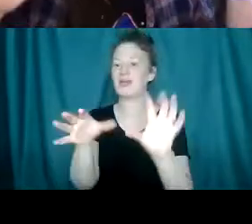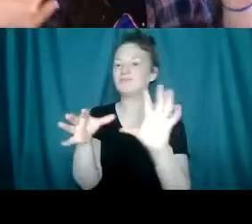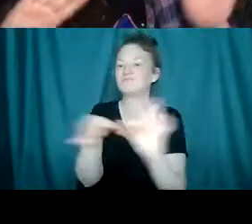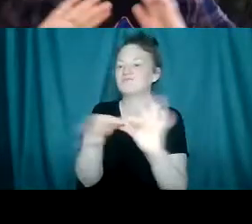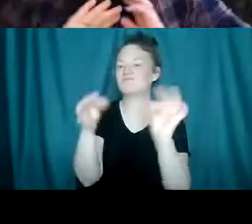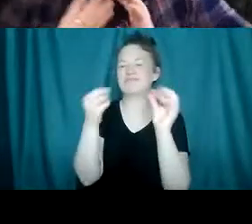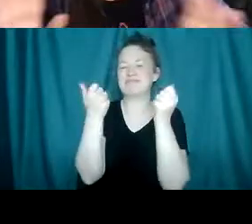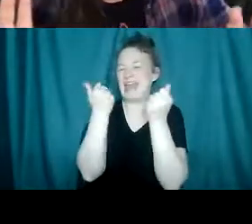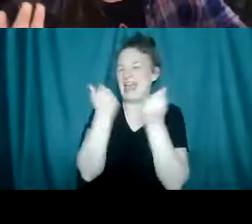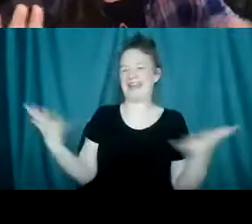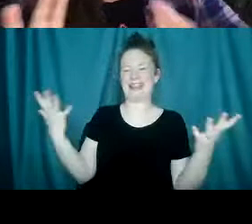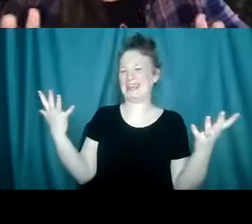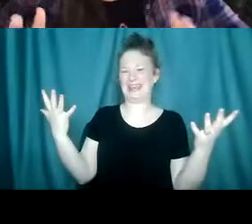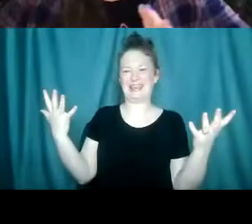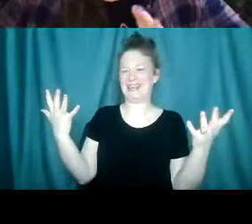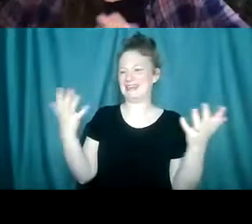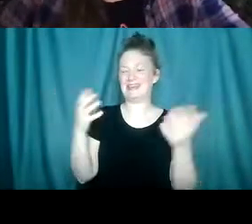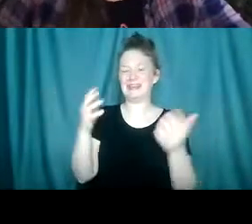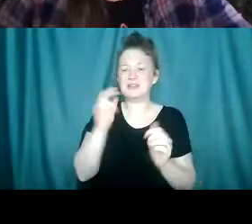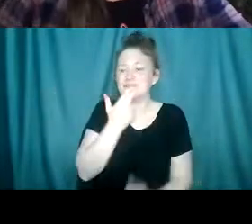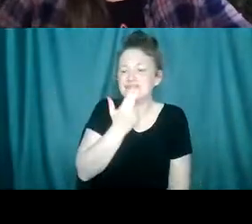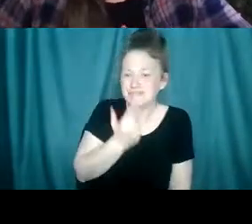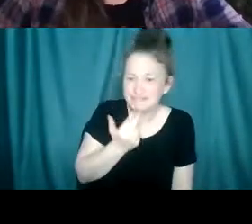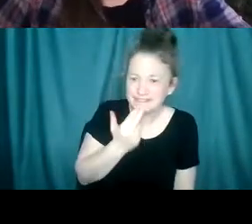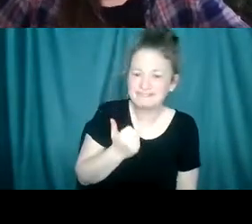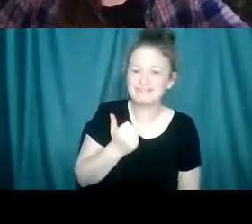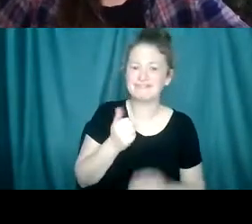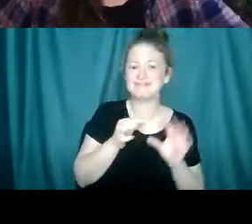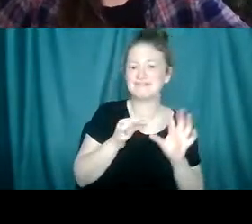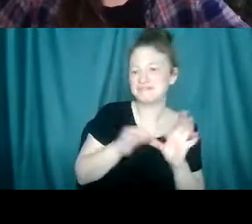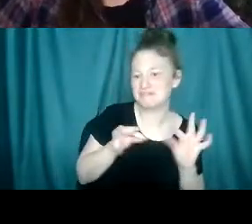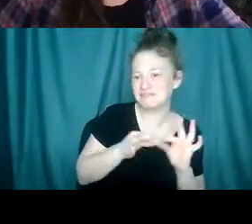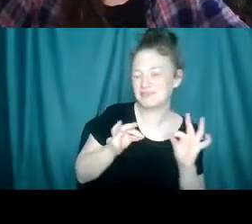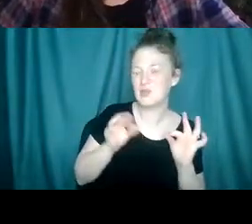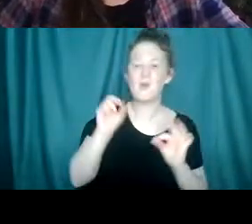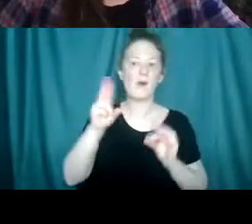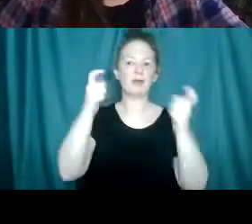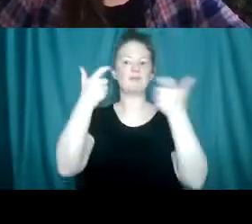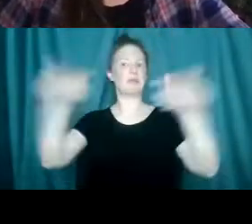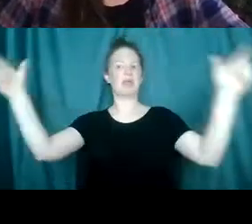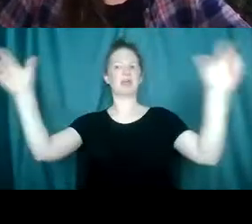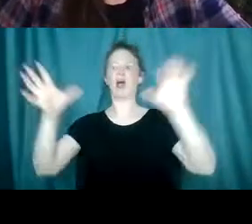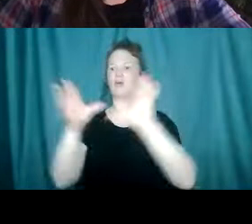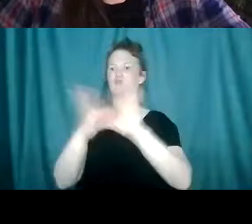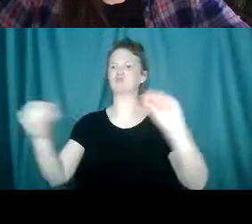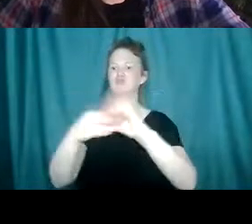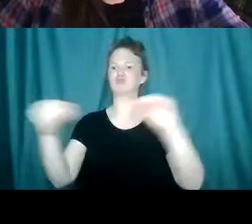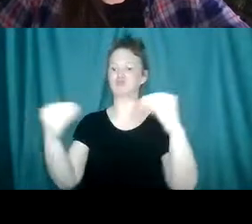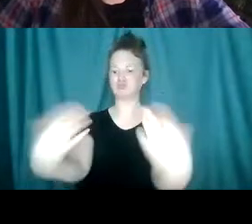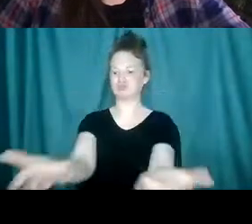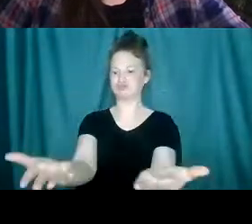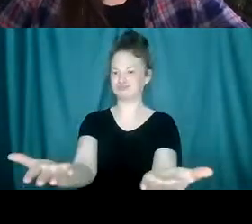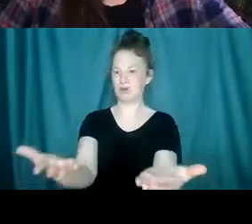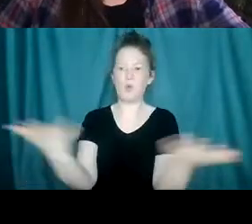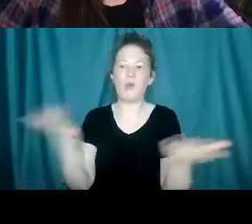anything. It can be as big picture, important, significant, or silly, and just something that you like. It's up to you. What would you tell